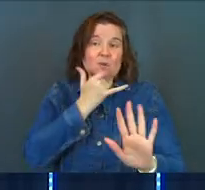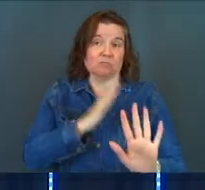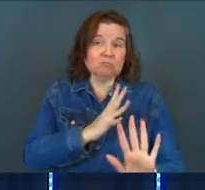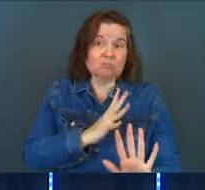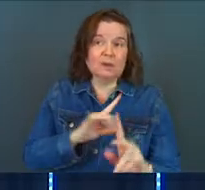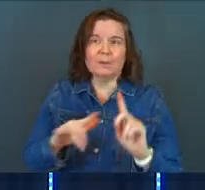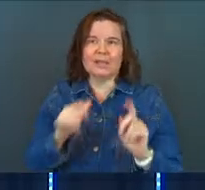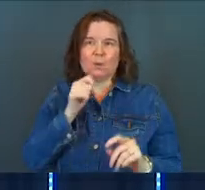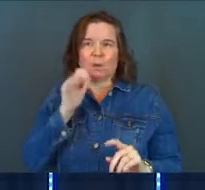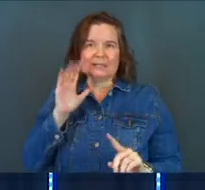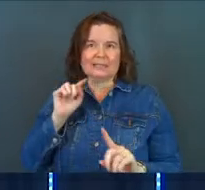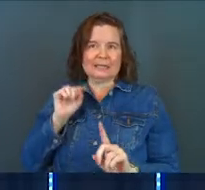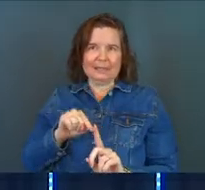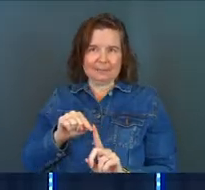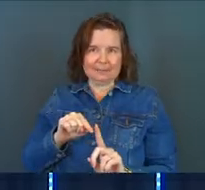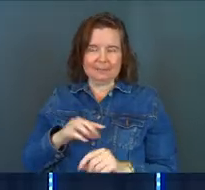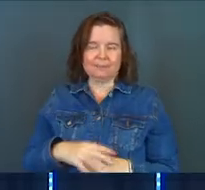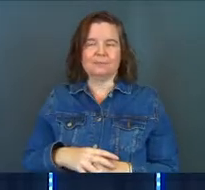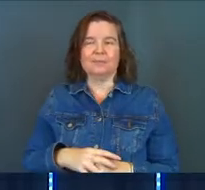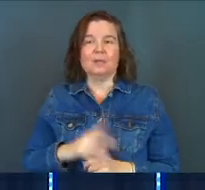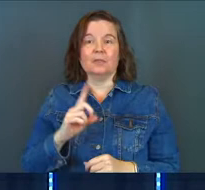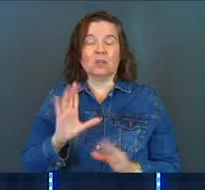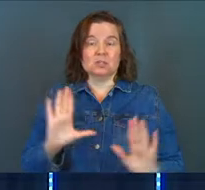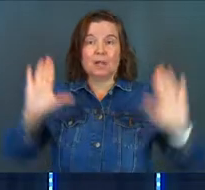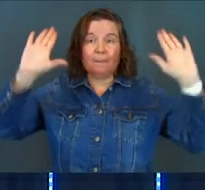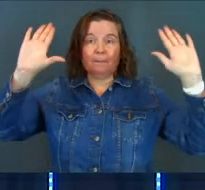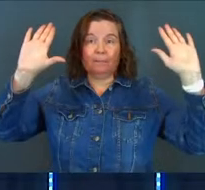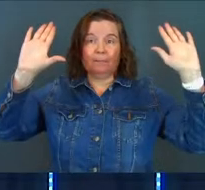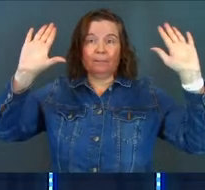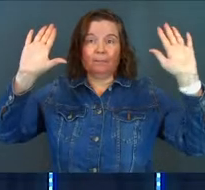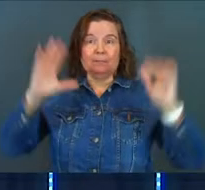wrong with that, but that just wasn't him. They're just up.